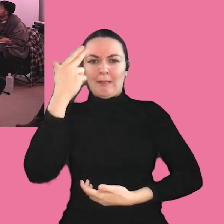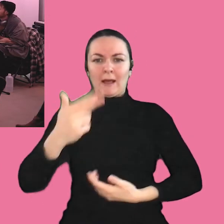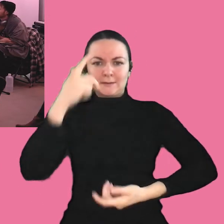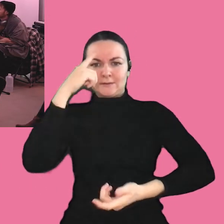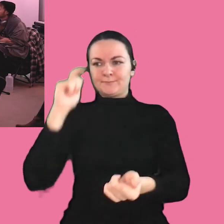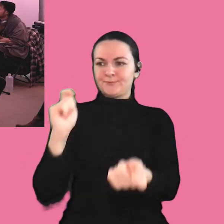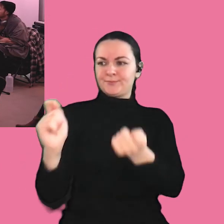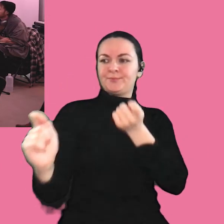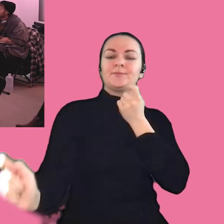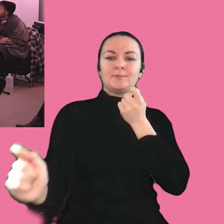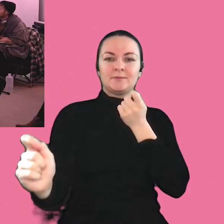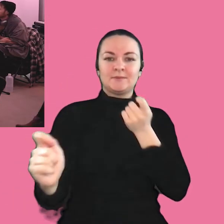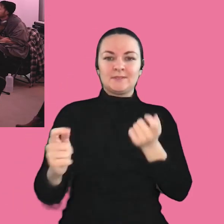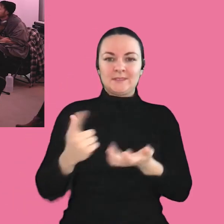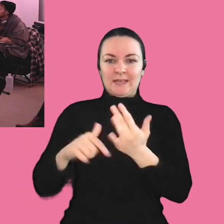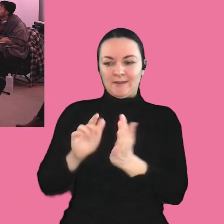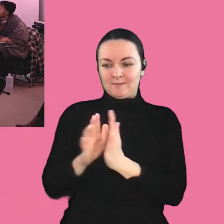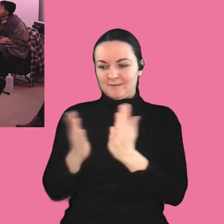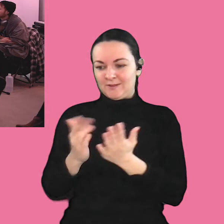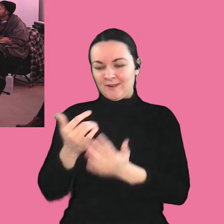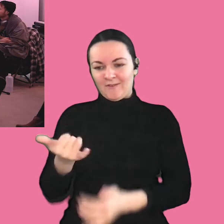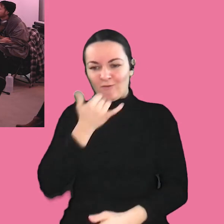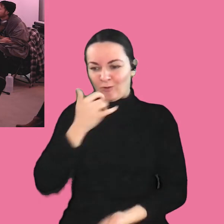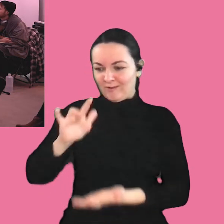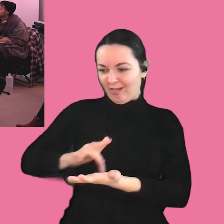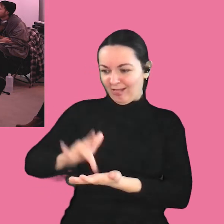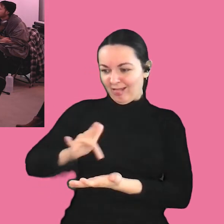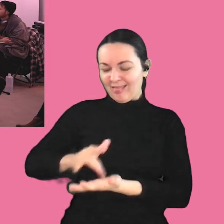this, with this fantastic project and